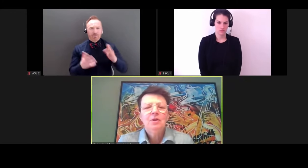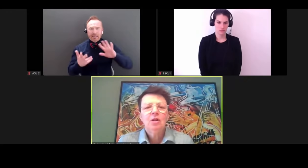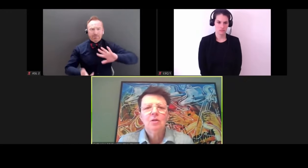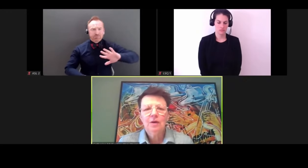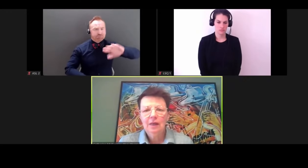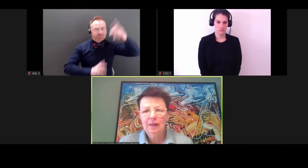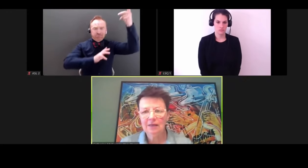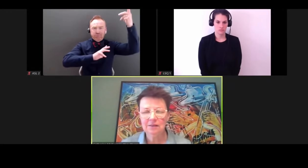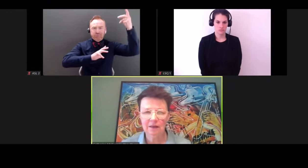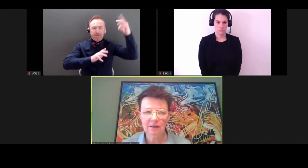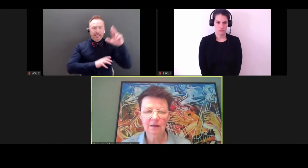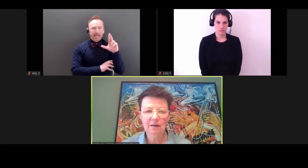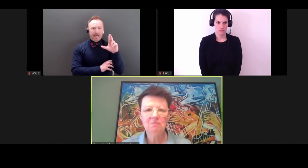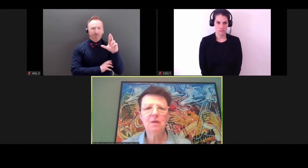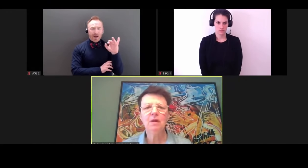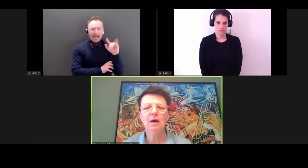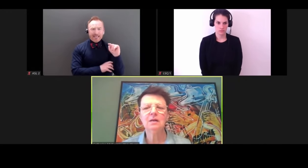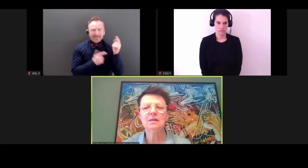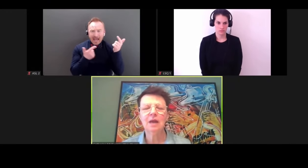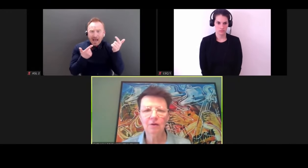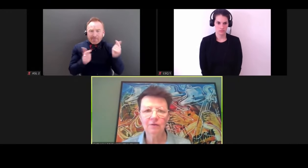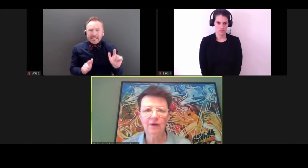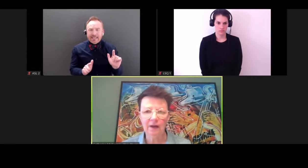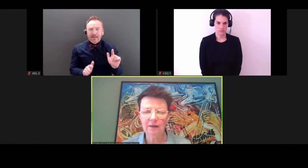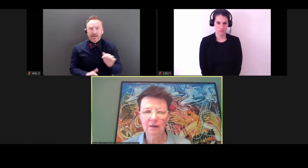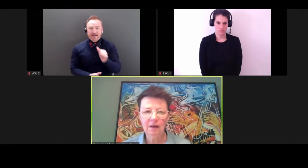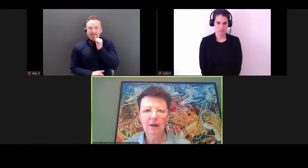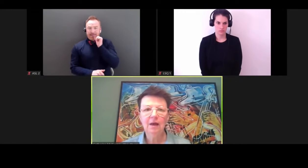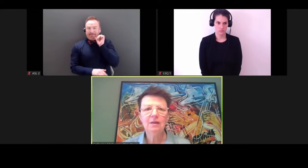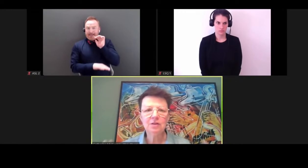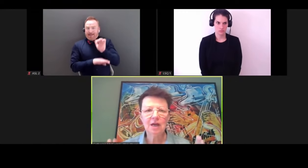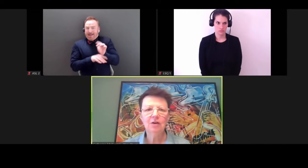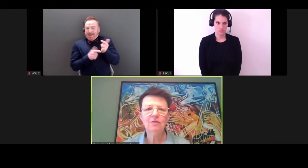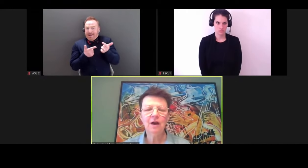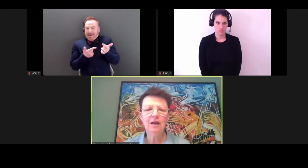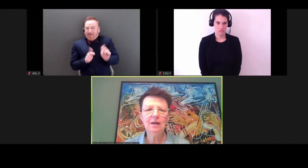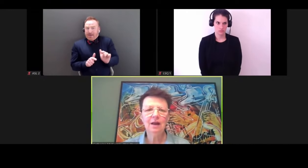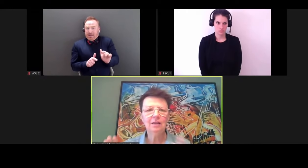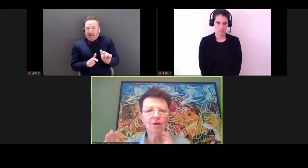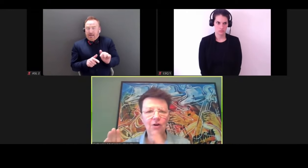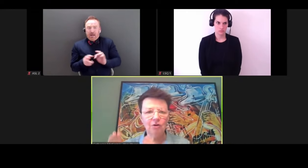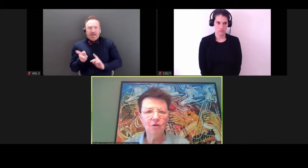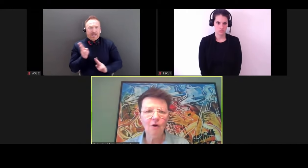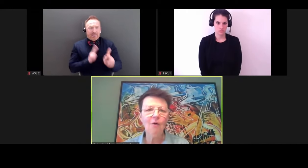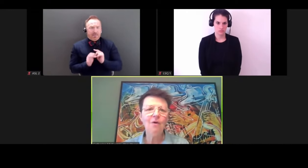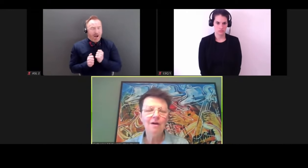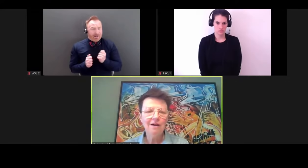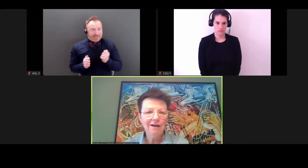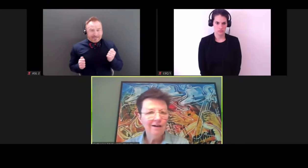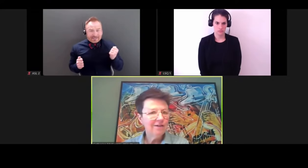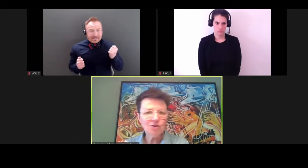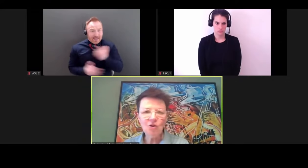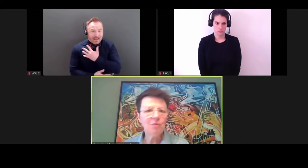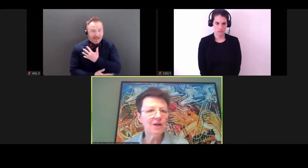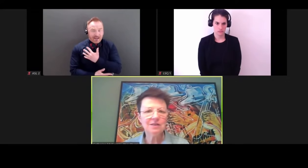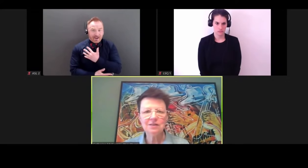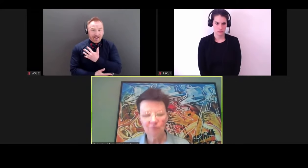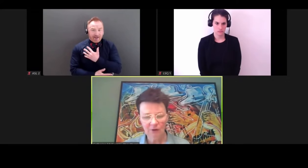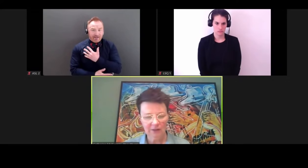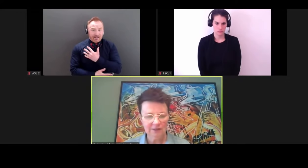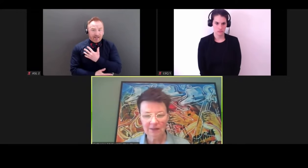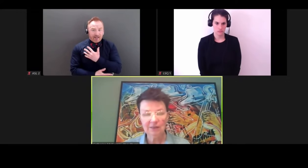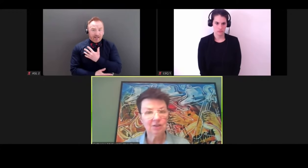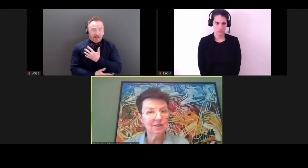It happened on Laurier last night. People are terrified. They're terrified and there's no presence